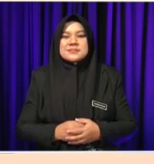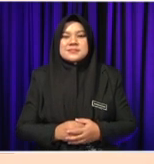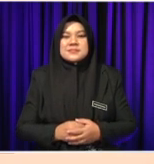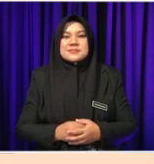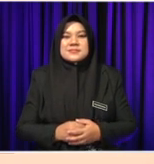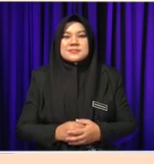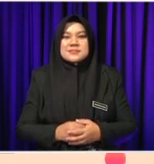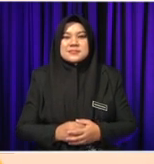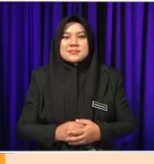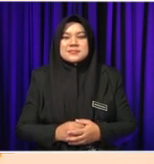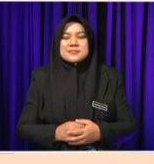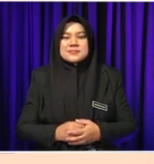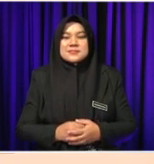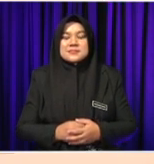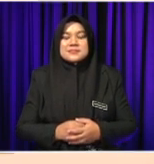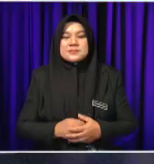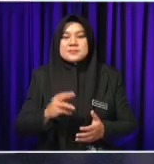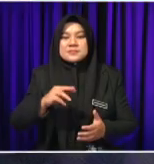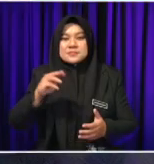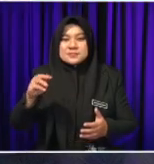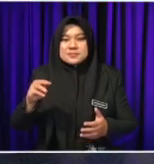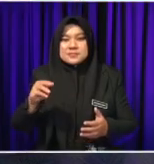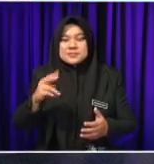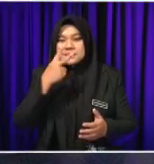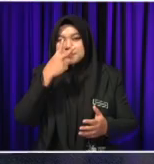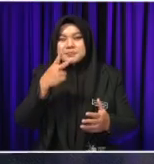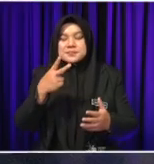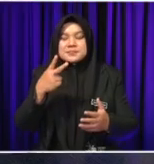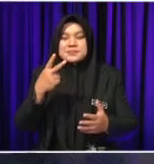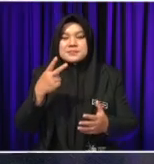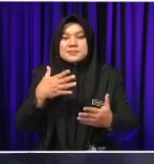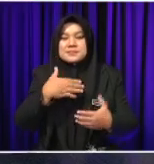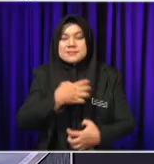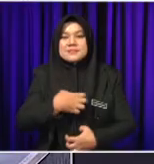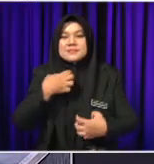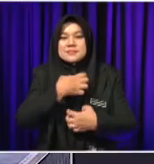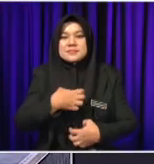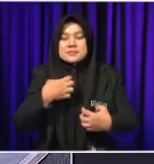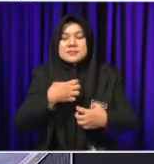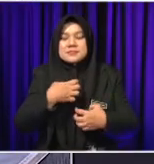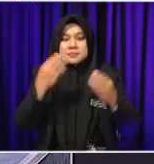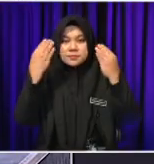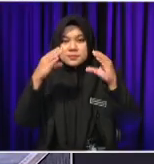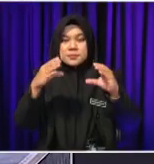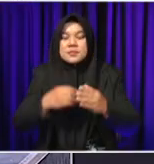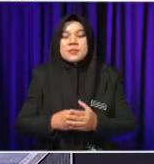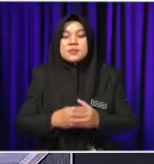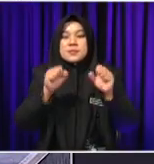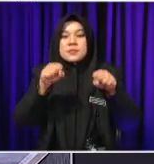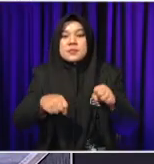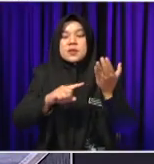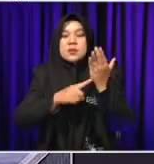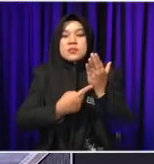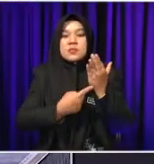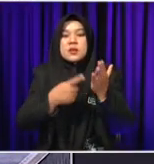All right. Okay. The pupils are looking great today, as are you. So, teacher, perhaps we can get on to the topic for